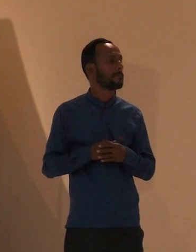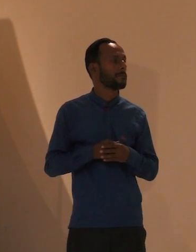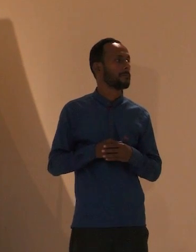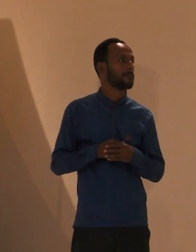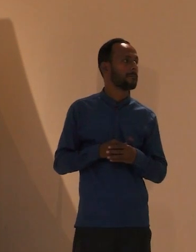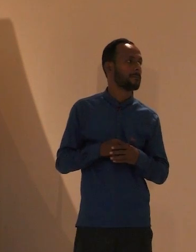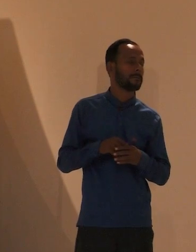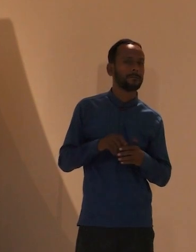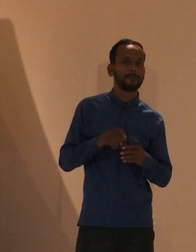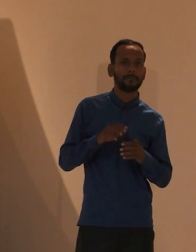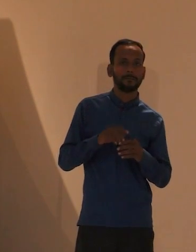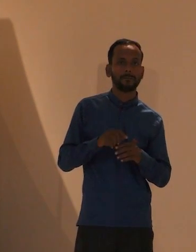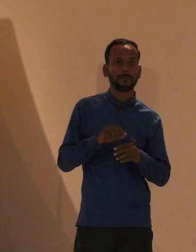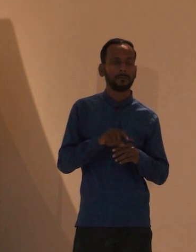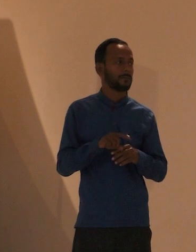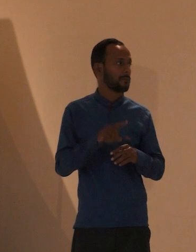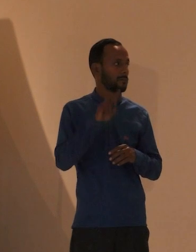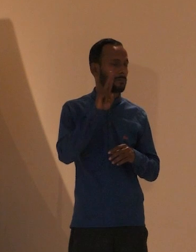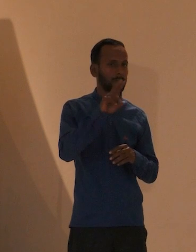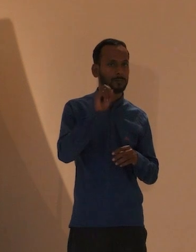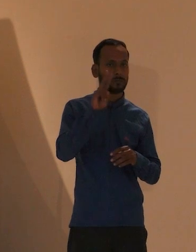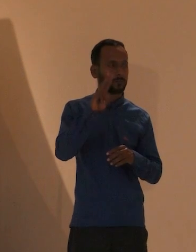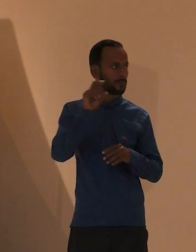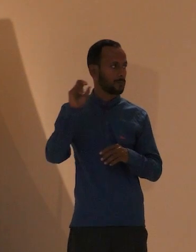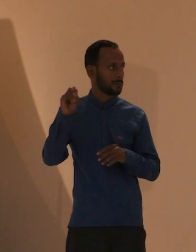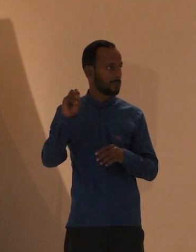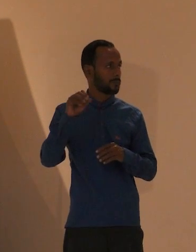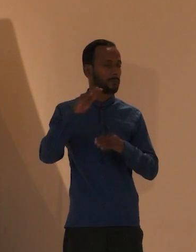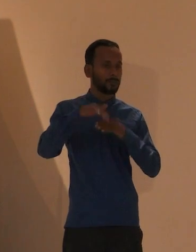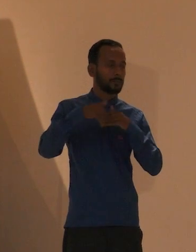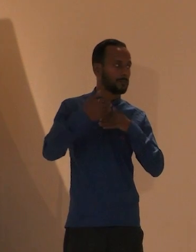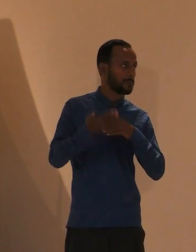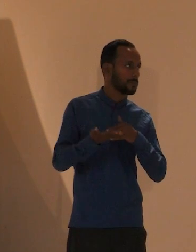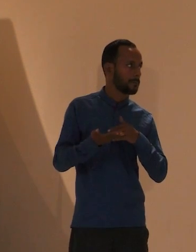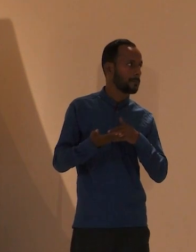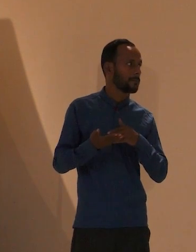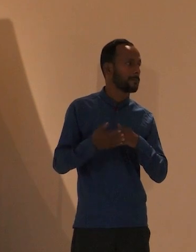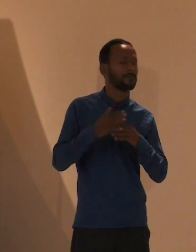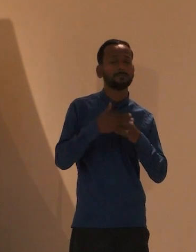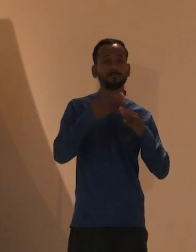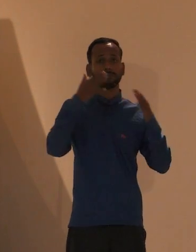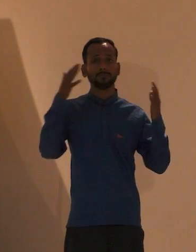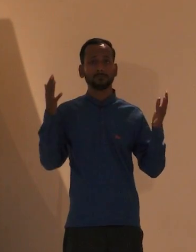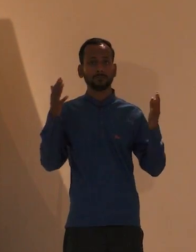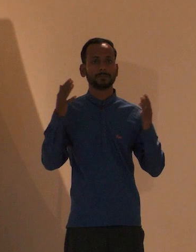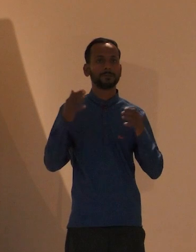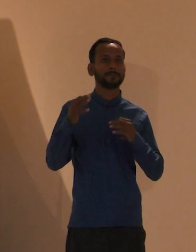in late 2020 in order to make space for a largely